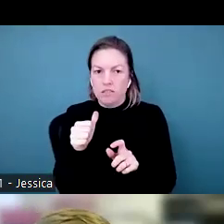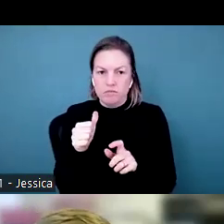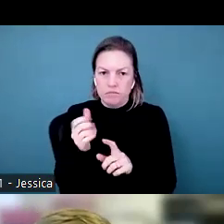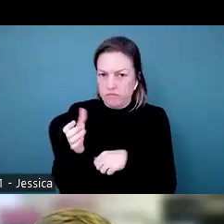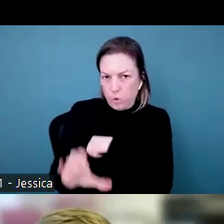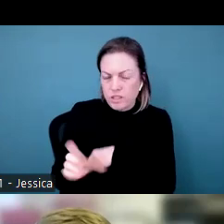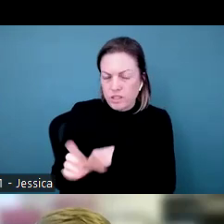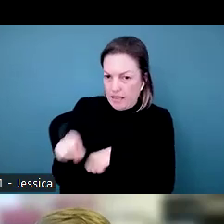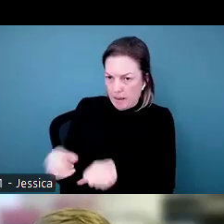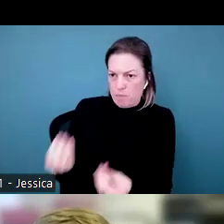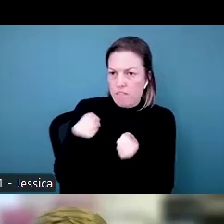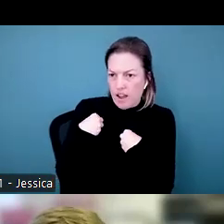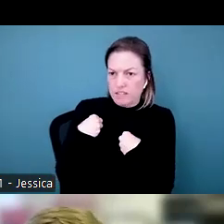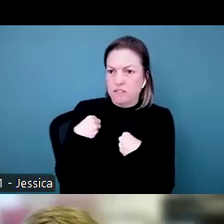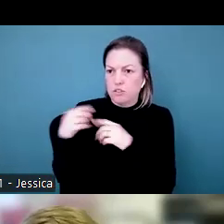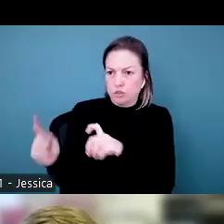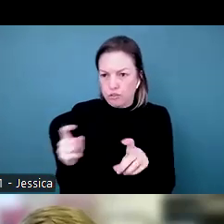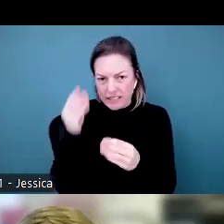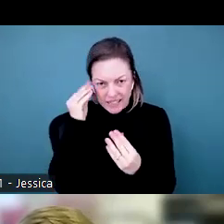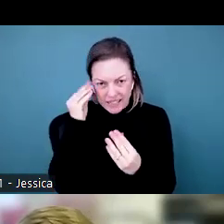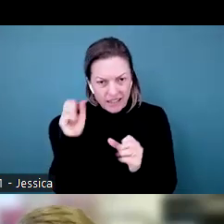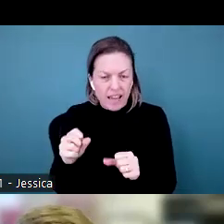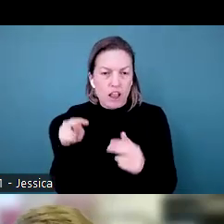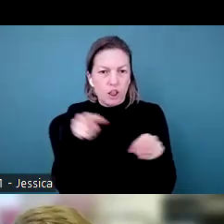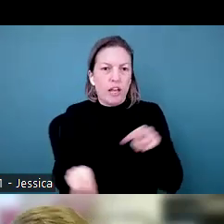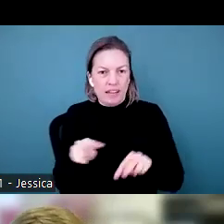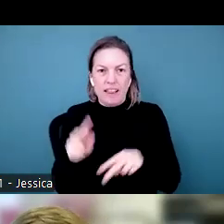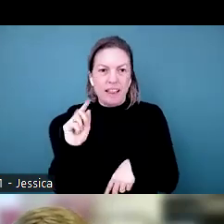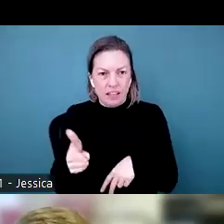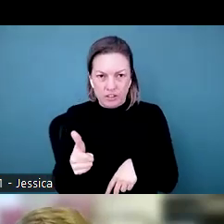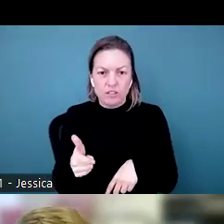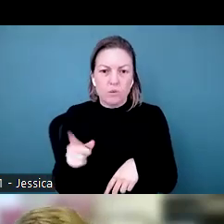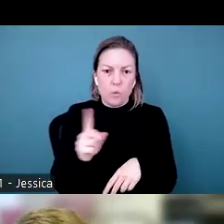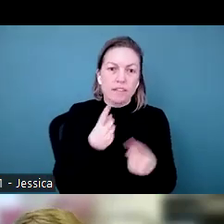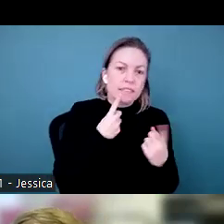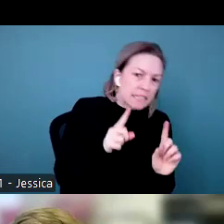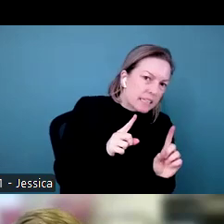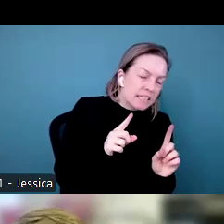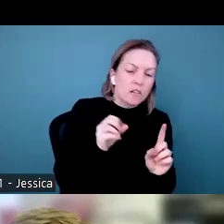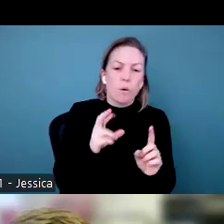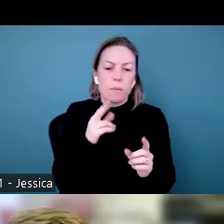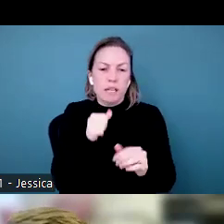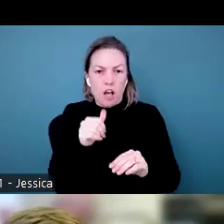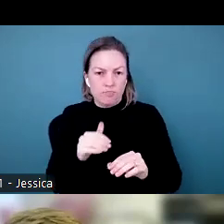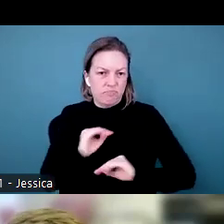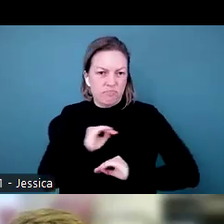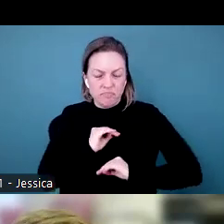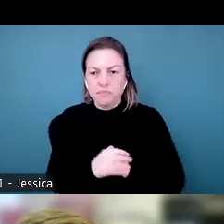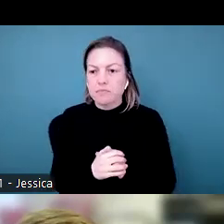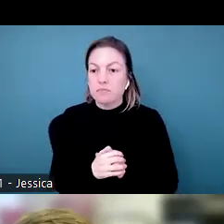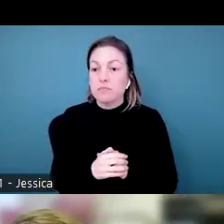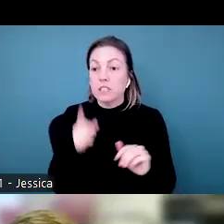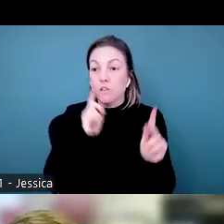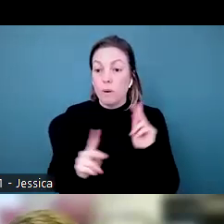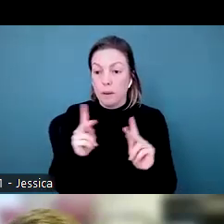that survey data, and we can look at that later to see where this is succeeding and where it may not be meeting needs. And for people that are